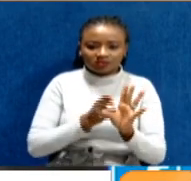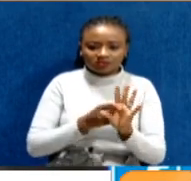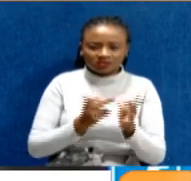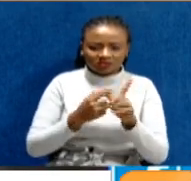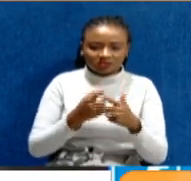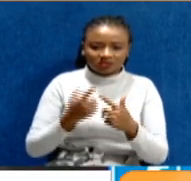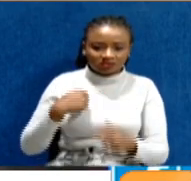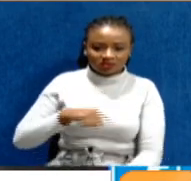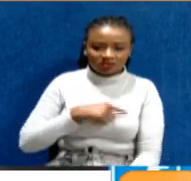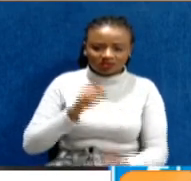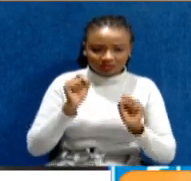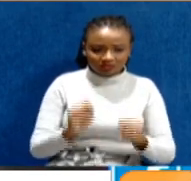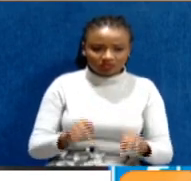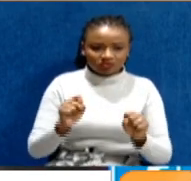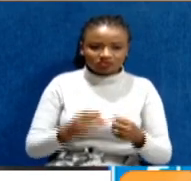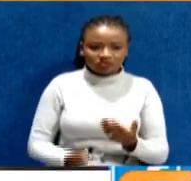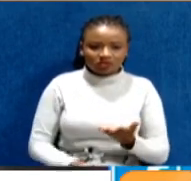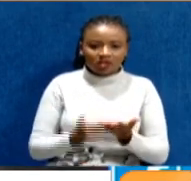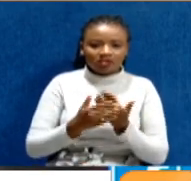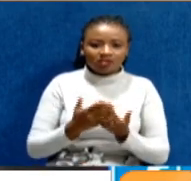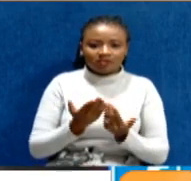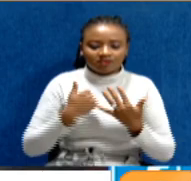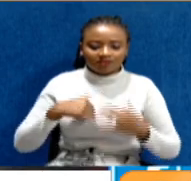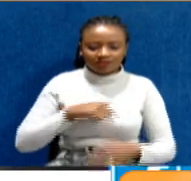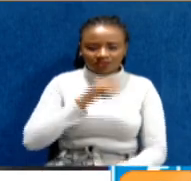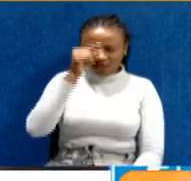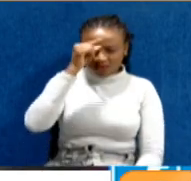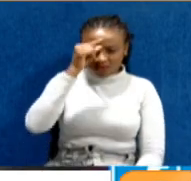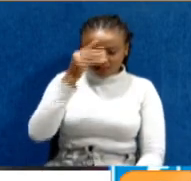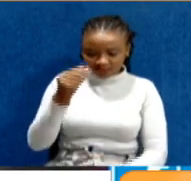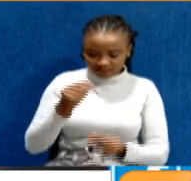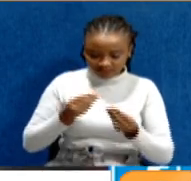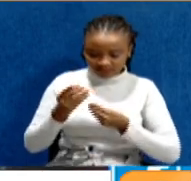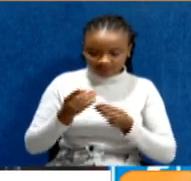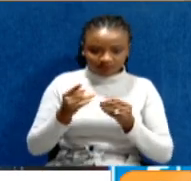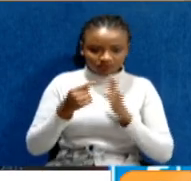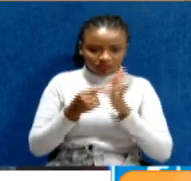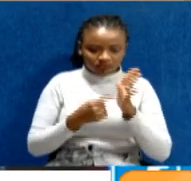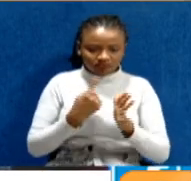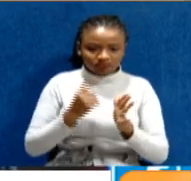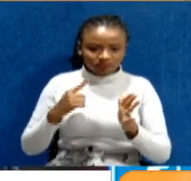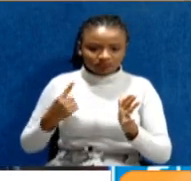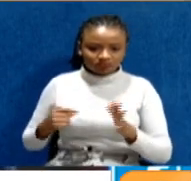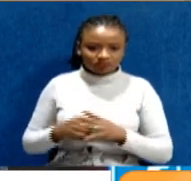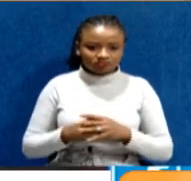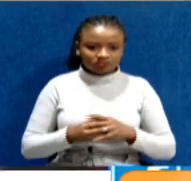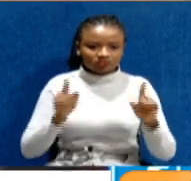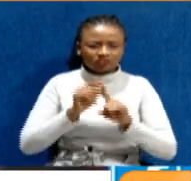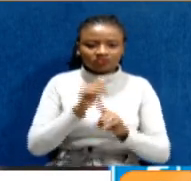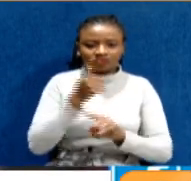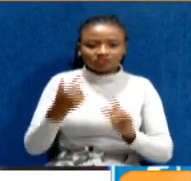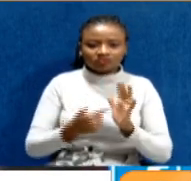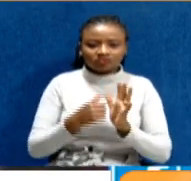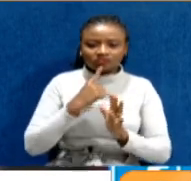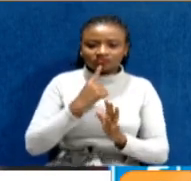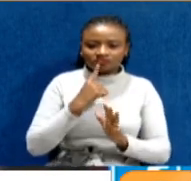actually help our government to give us the right things that we want. Okay. I mentioned about the